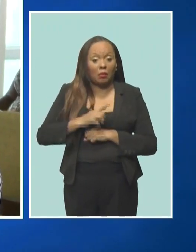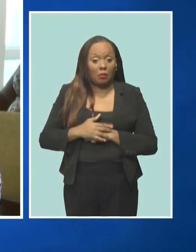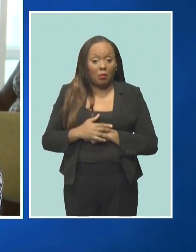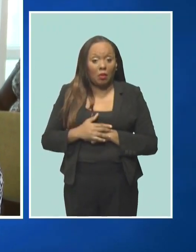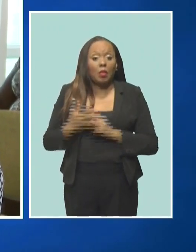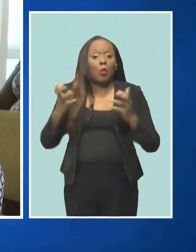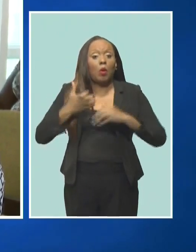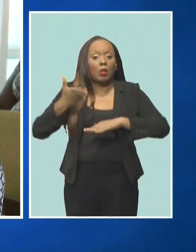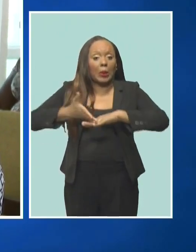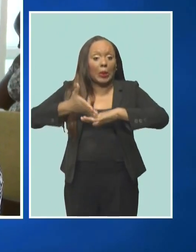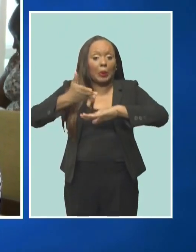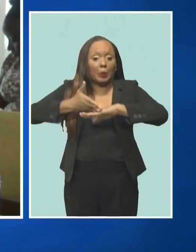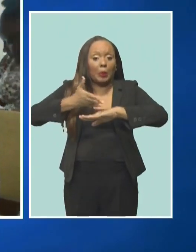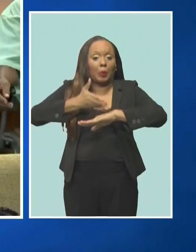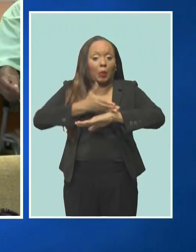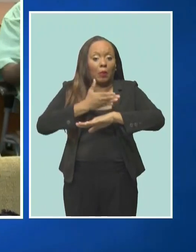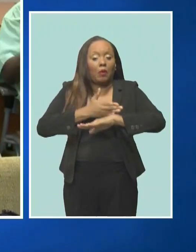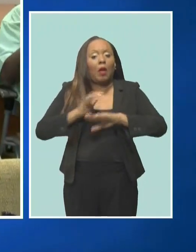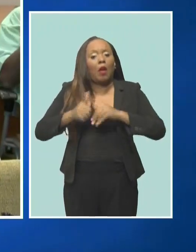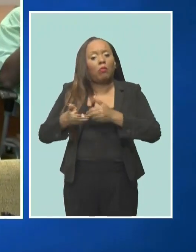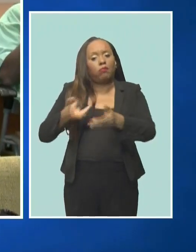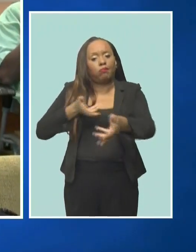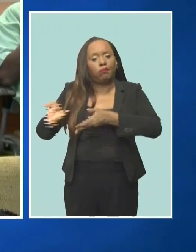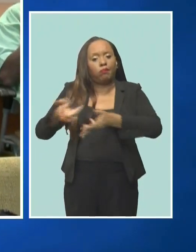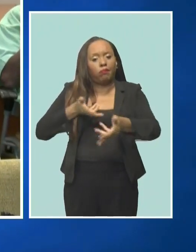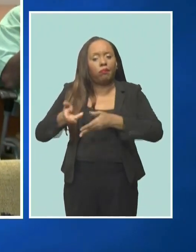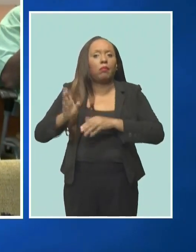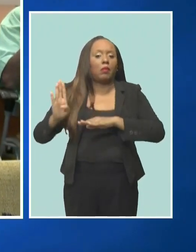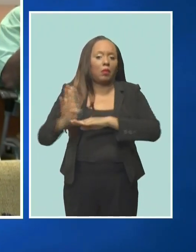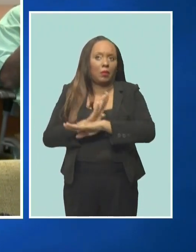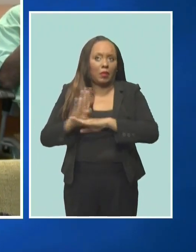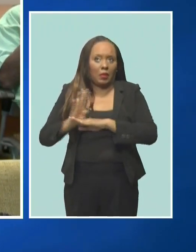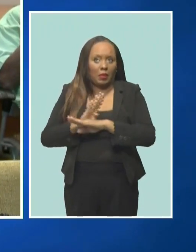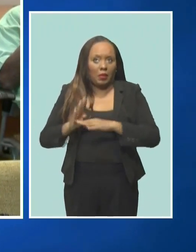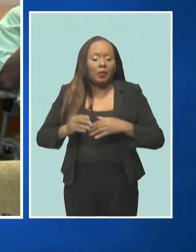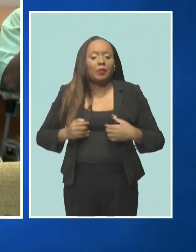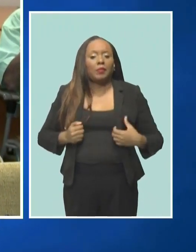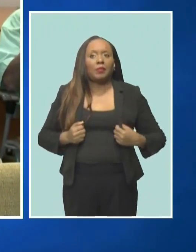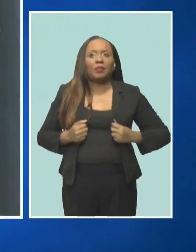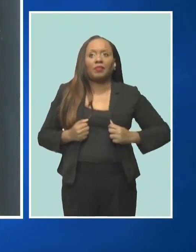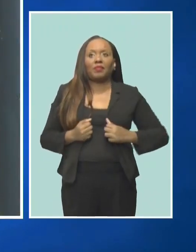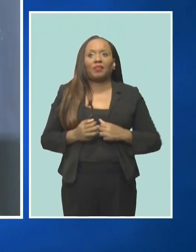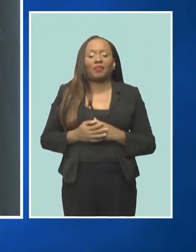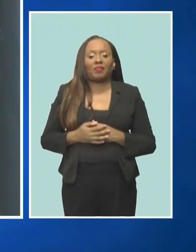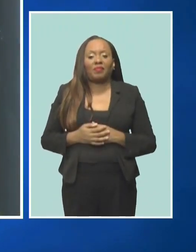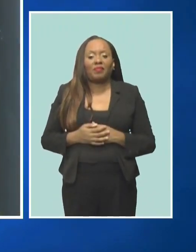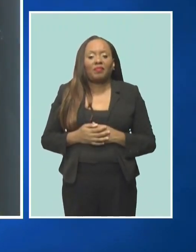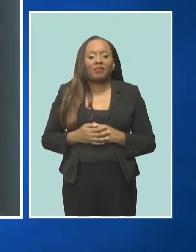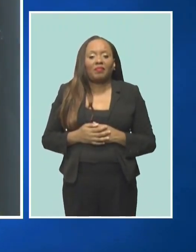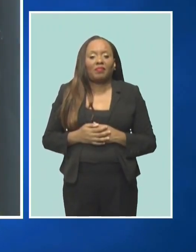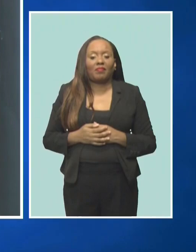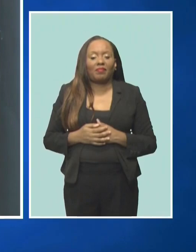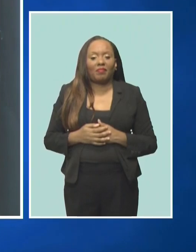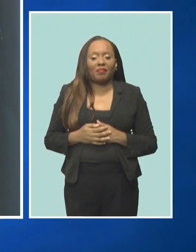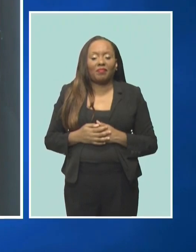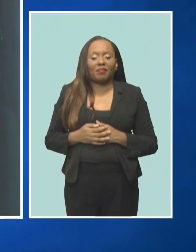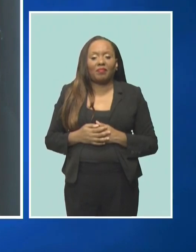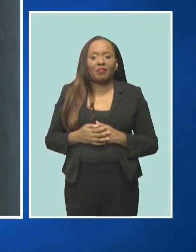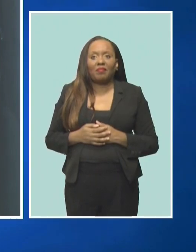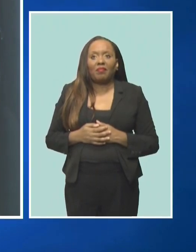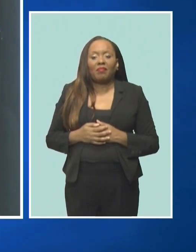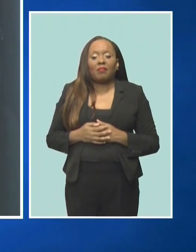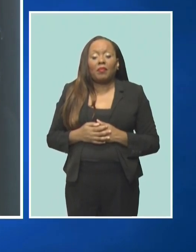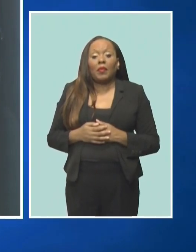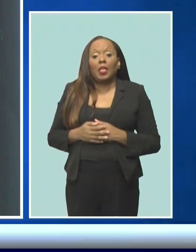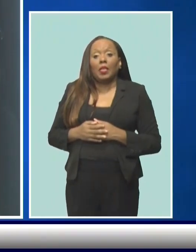facilitation in the country is still in the consultation phase. Business Barbados has taken